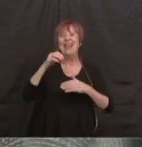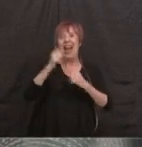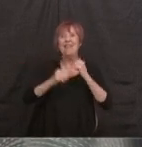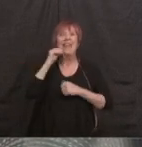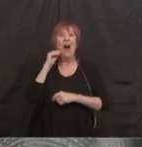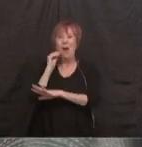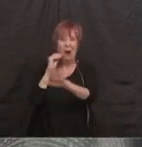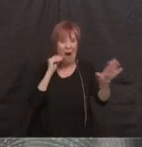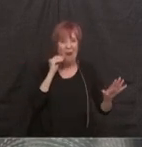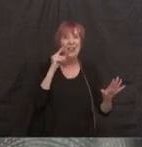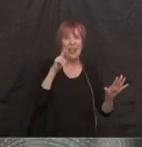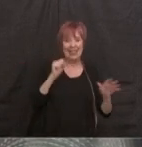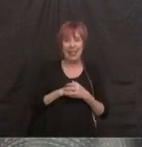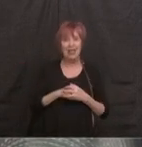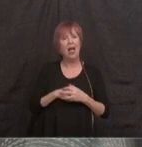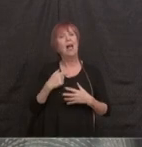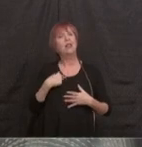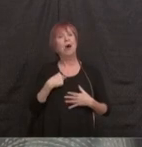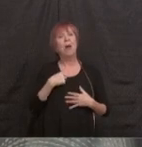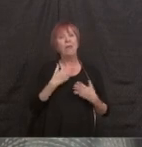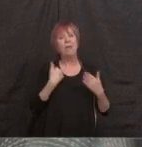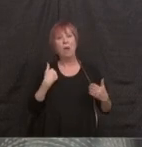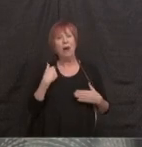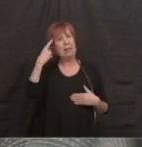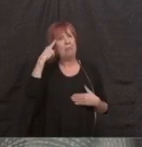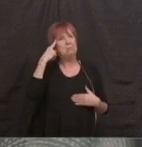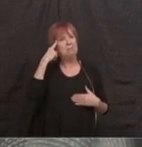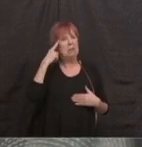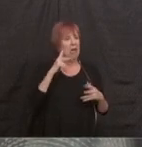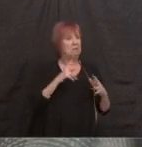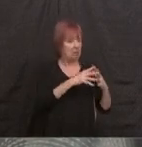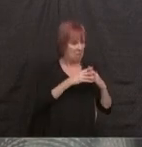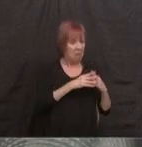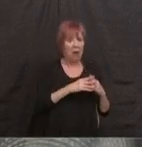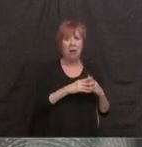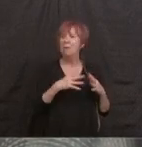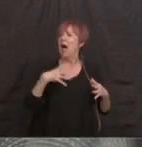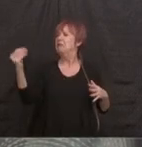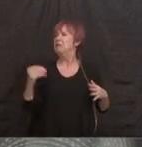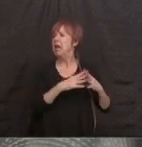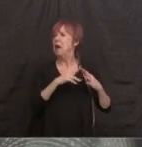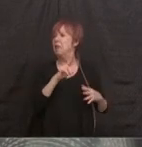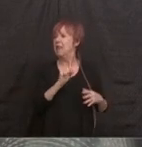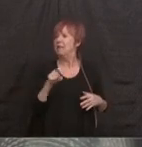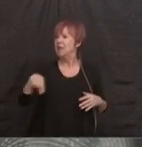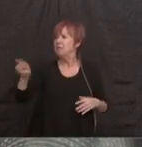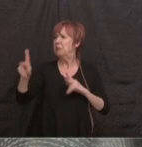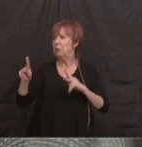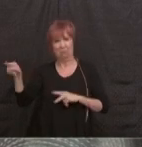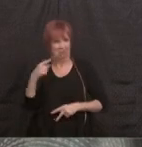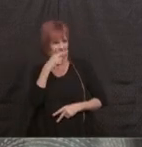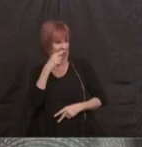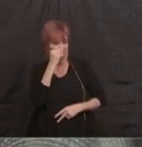actually kind of wondering if people outside the U.S. actually care about these things. And so we commissioned a study, and it turns out that 59% of